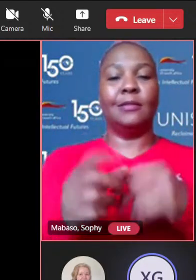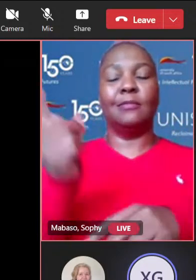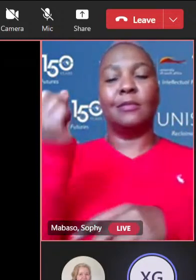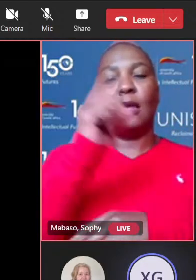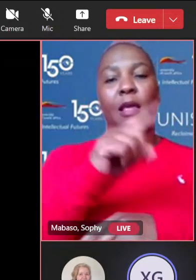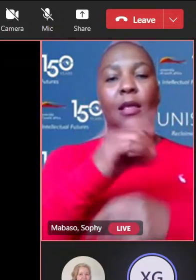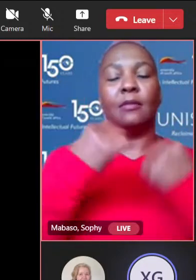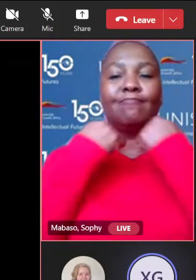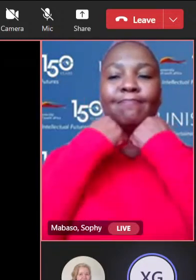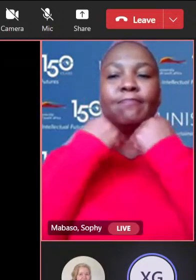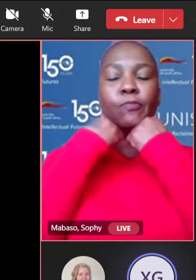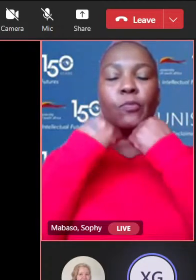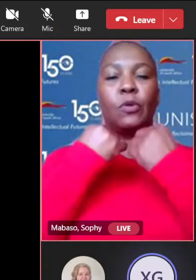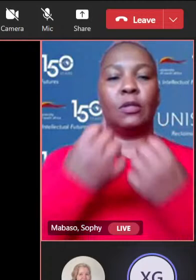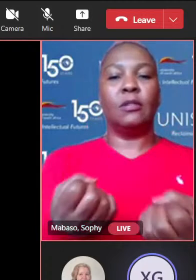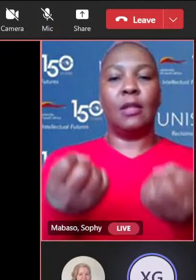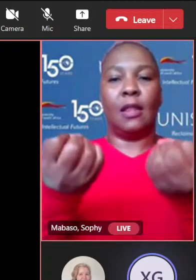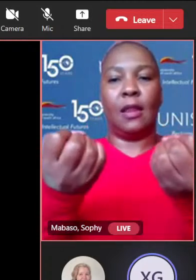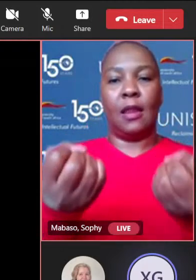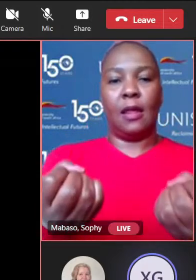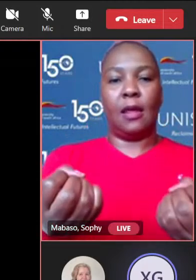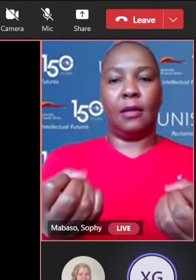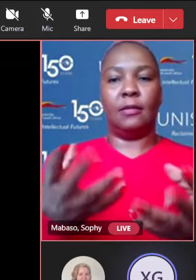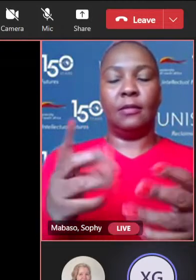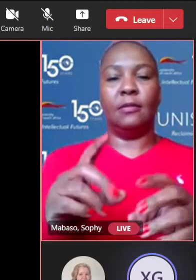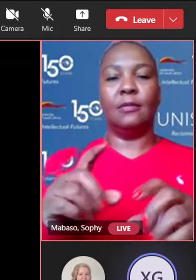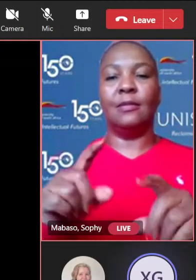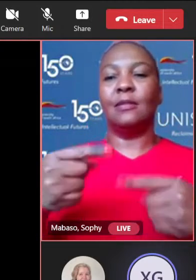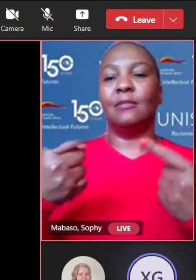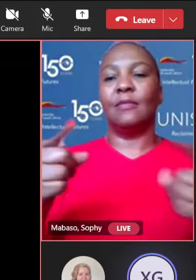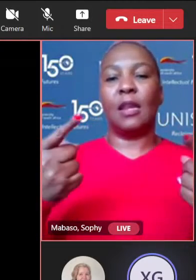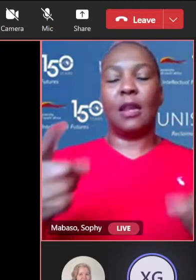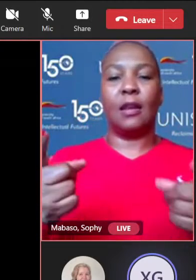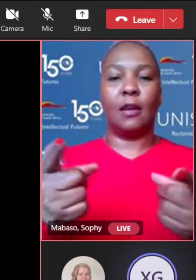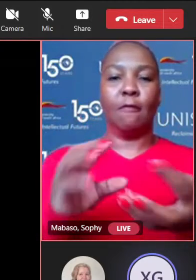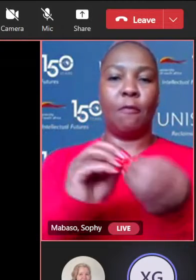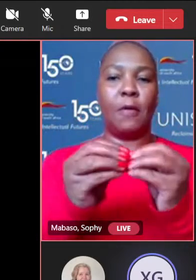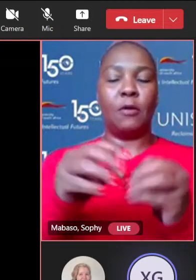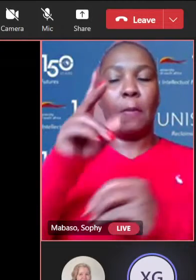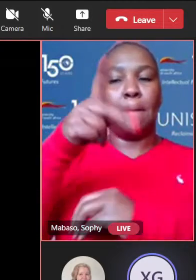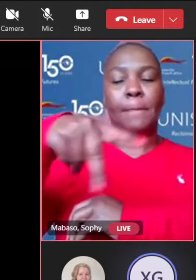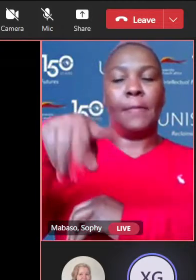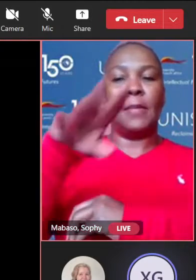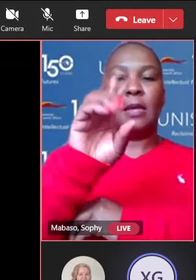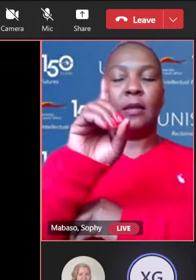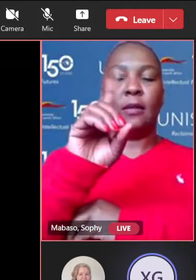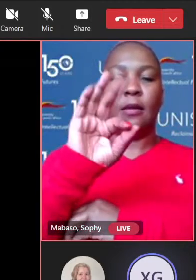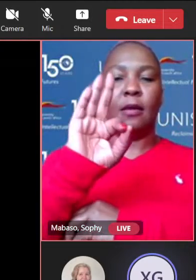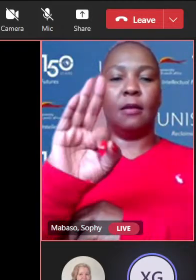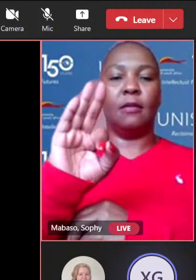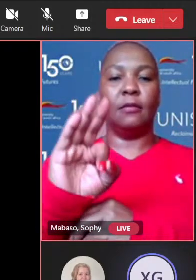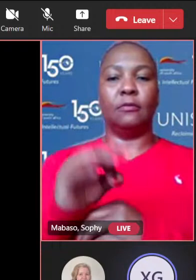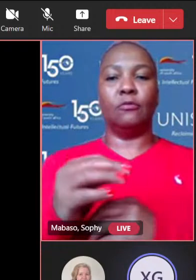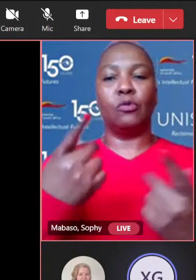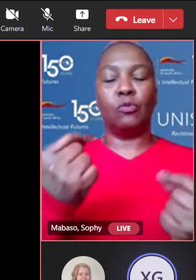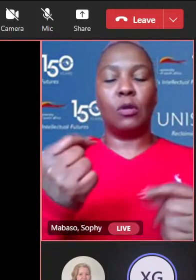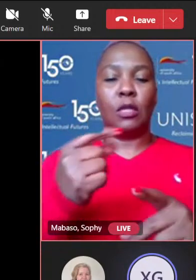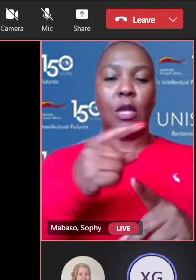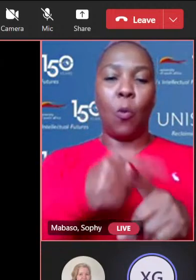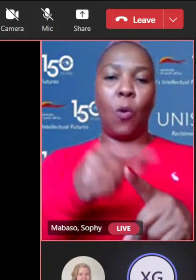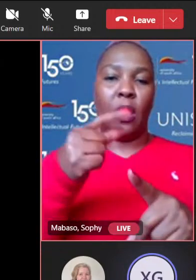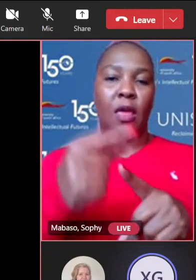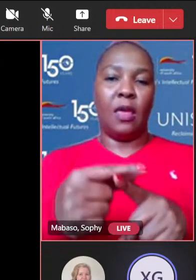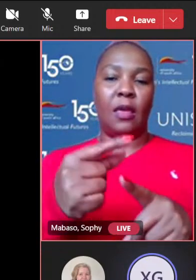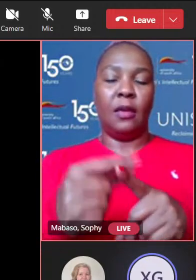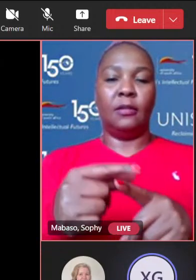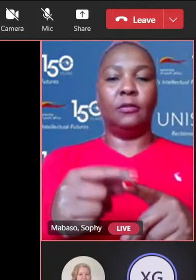be submitted in a particular format, that is PDF. And I know you would have typed it in a Word version, and we also show